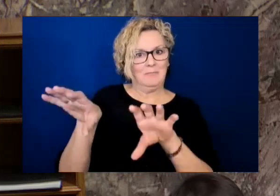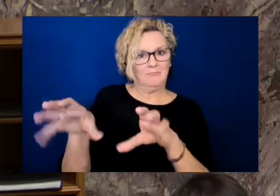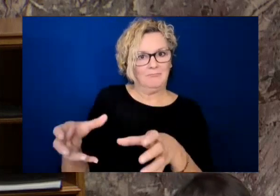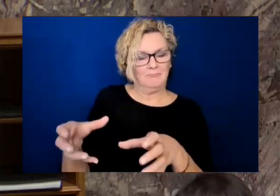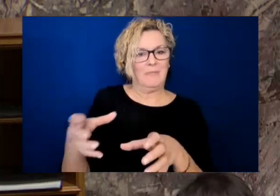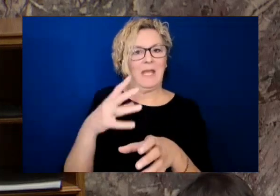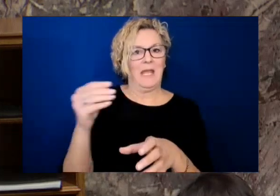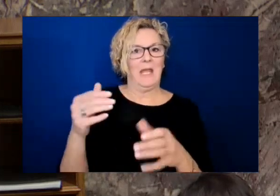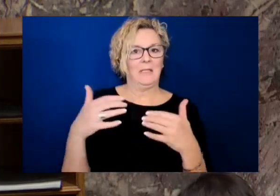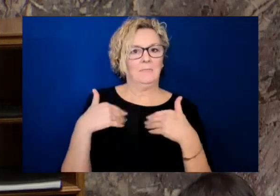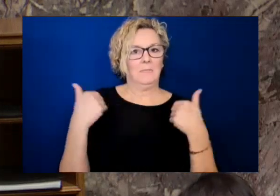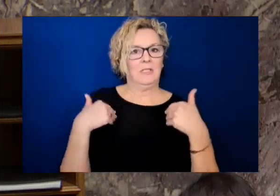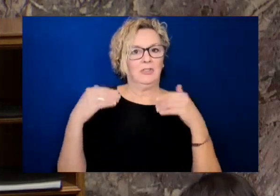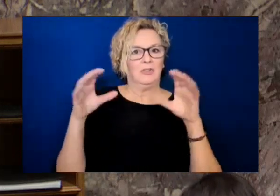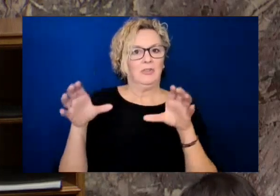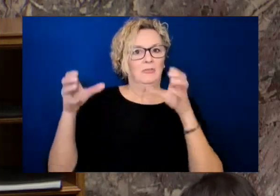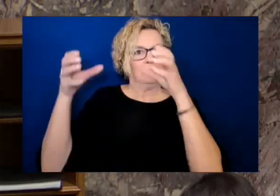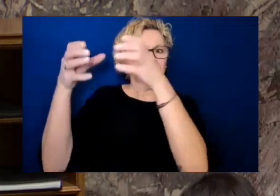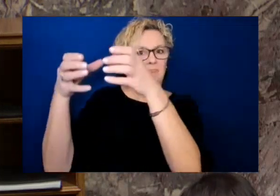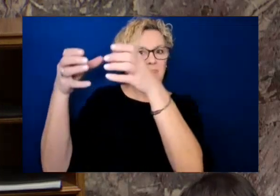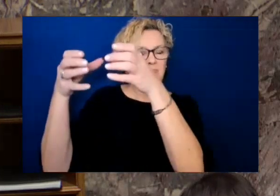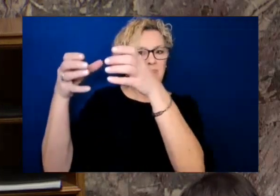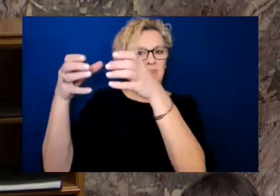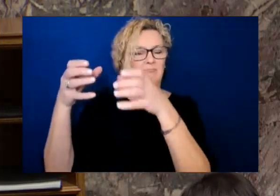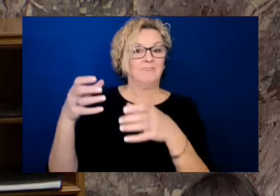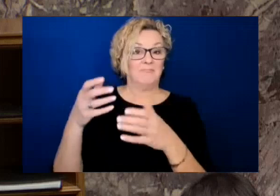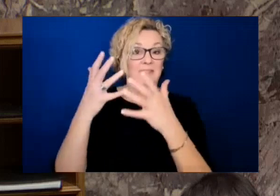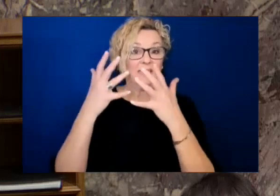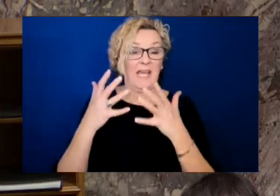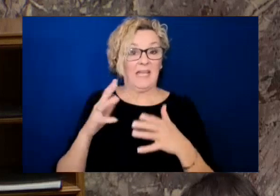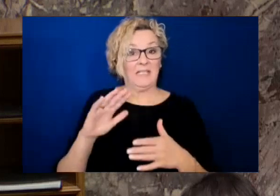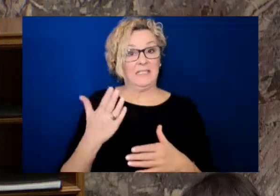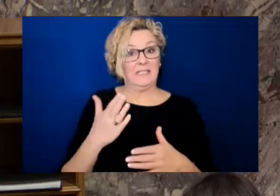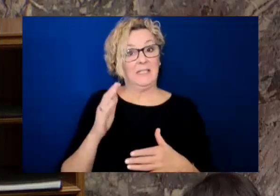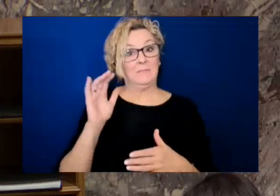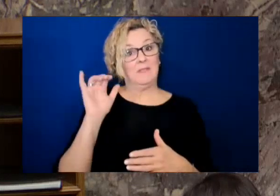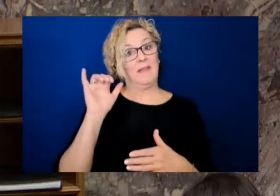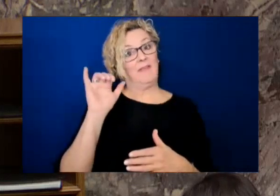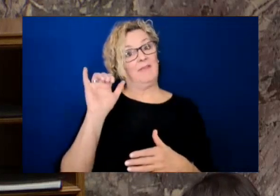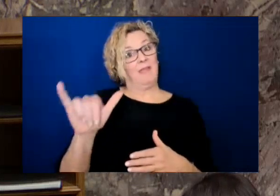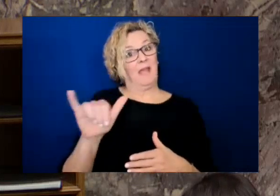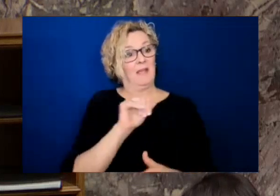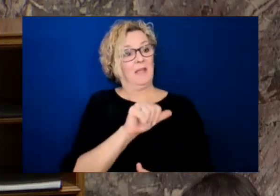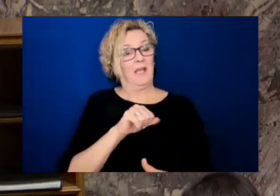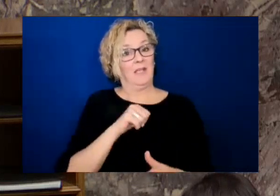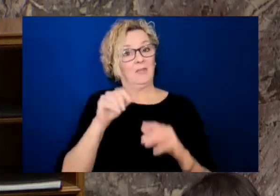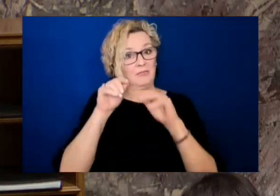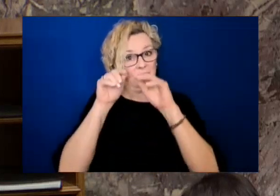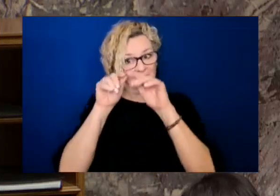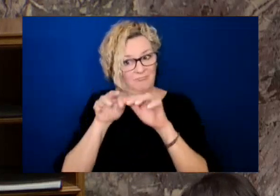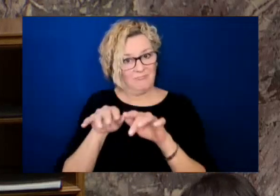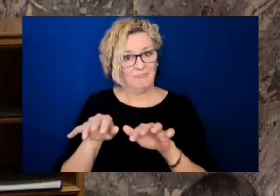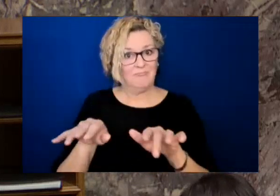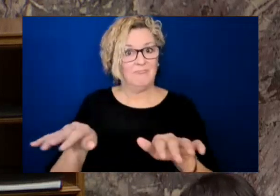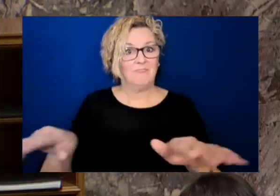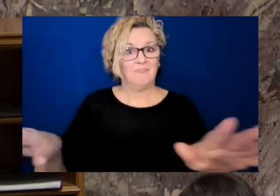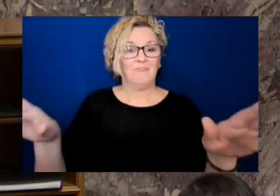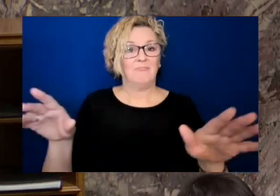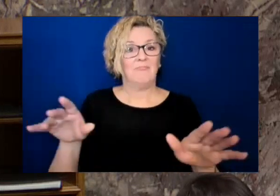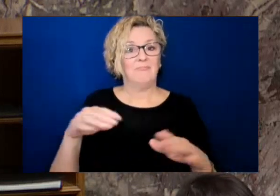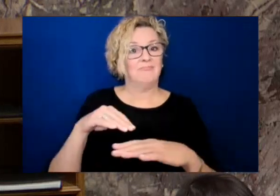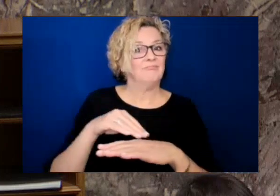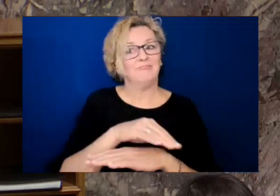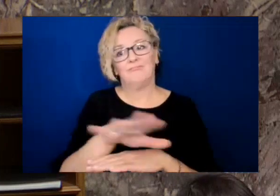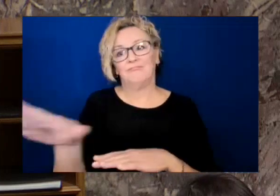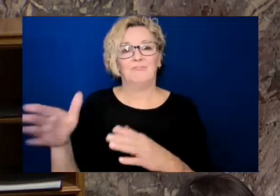spread, that culture of anti-Semitism appears to have spread indeed into the public service. One